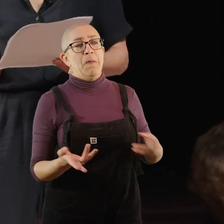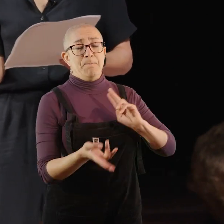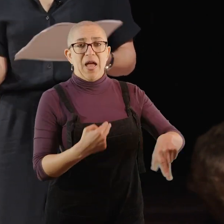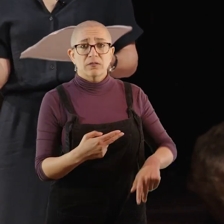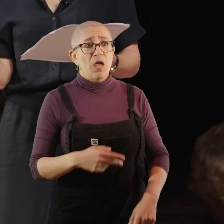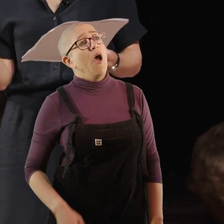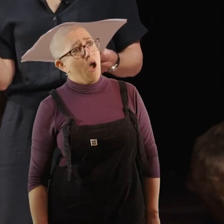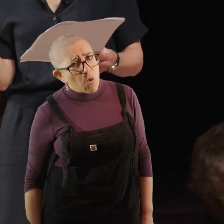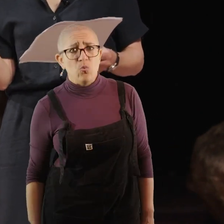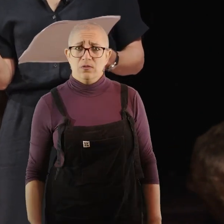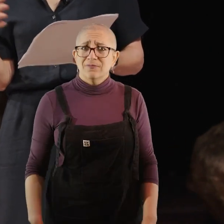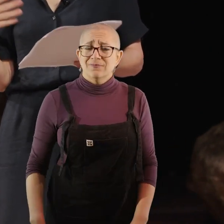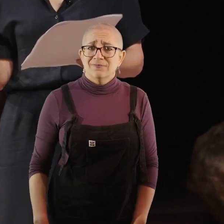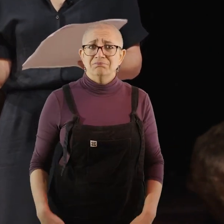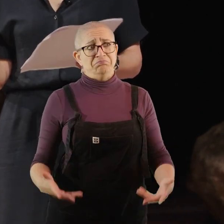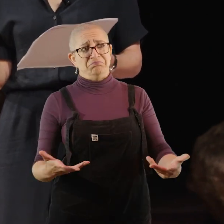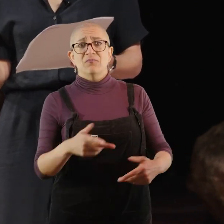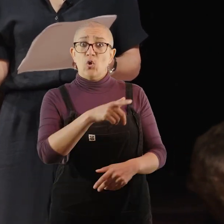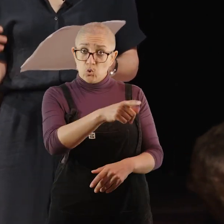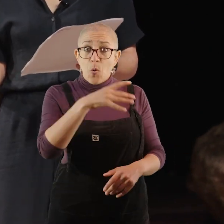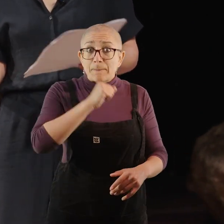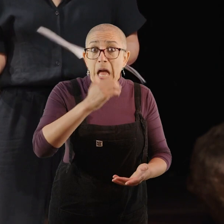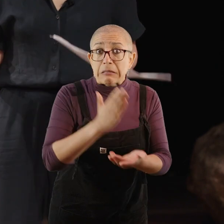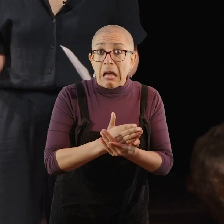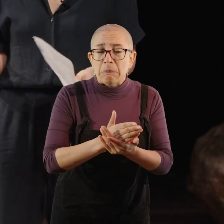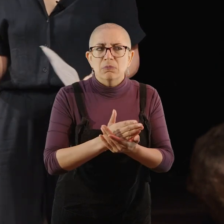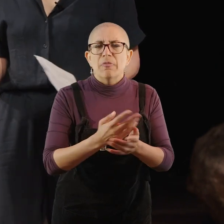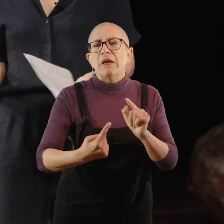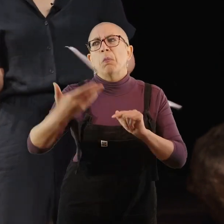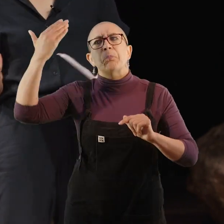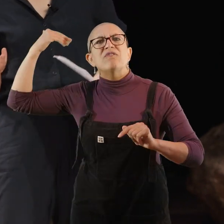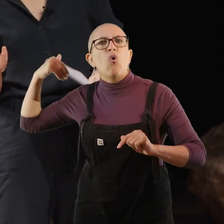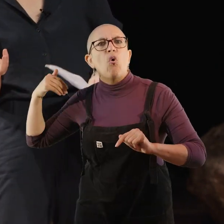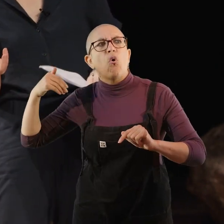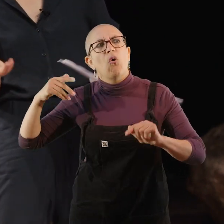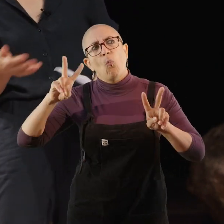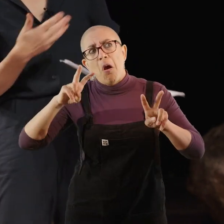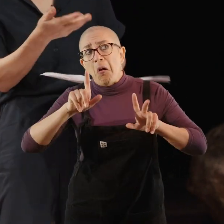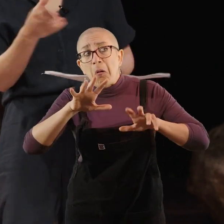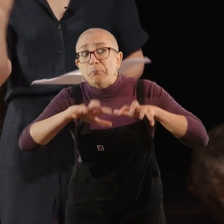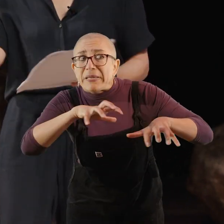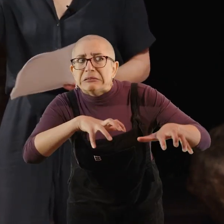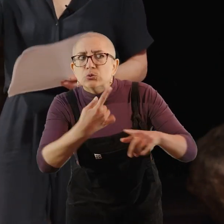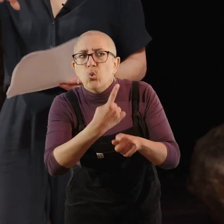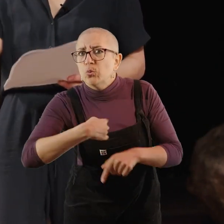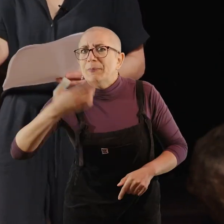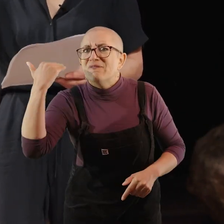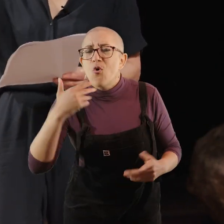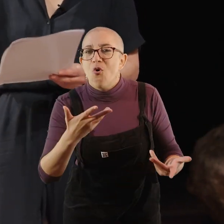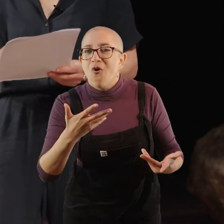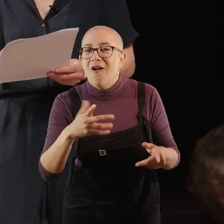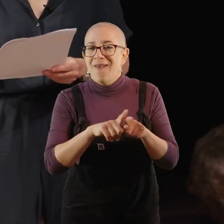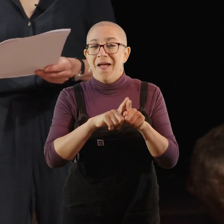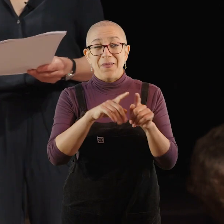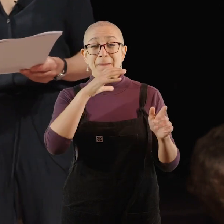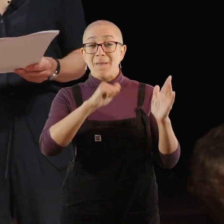she says, okay, so if you're a man, then what beast was it then who talked to me before? You know, so she goes sort of